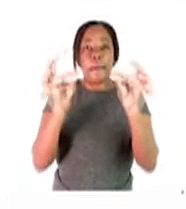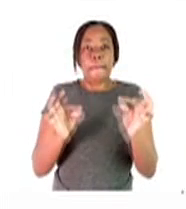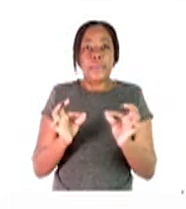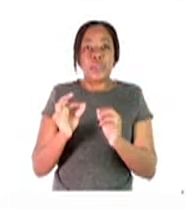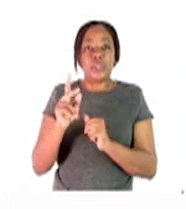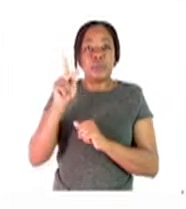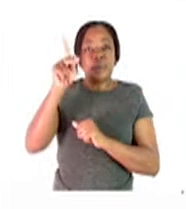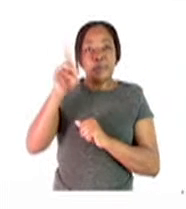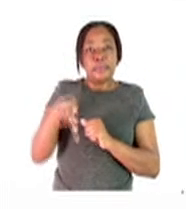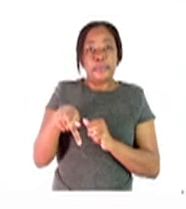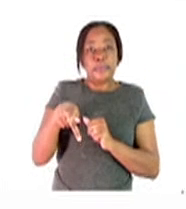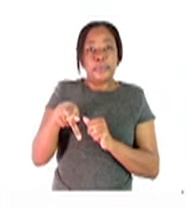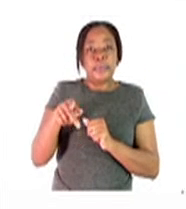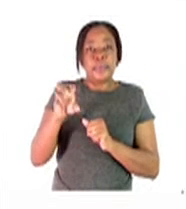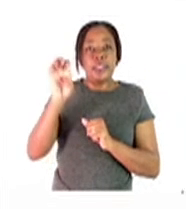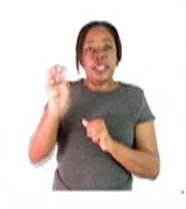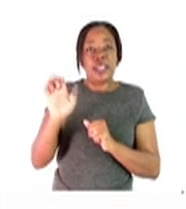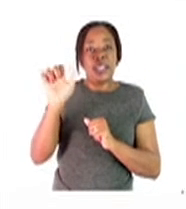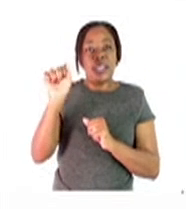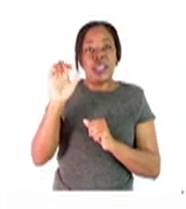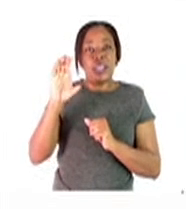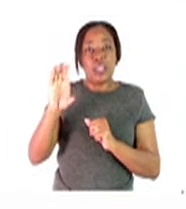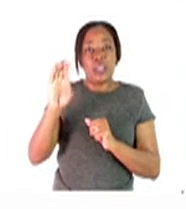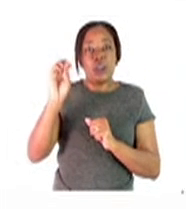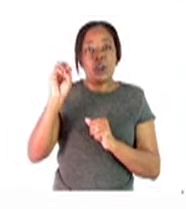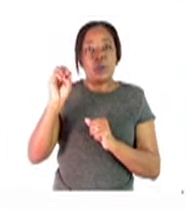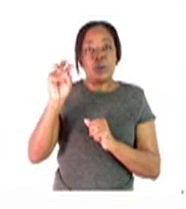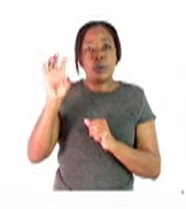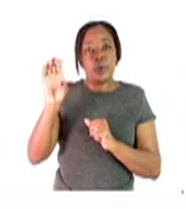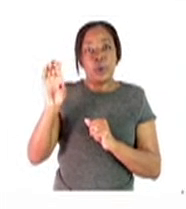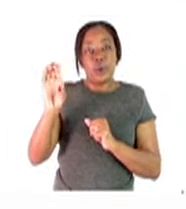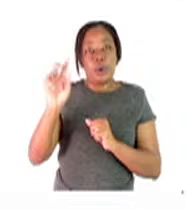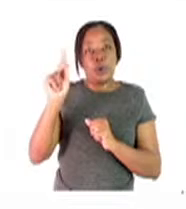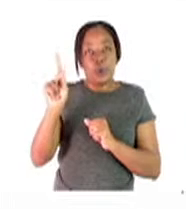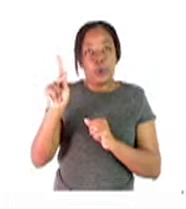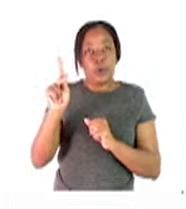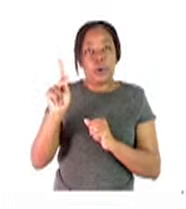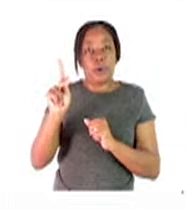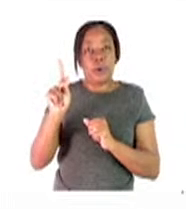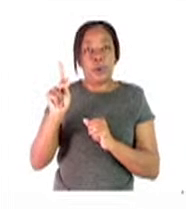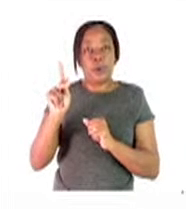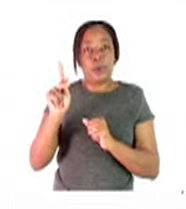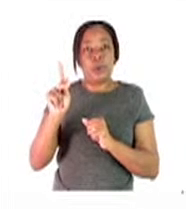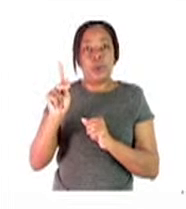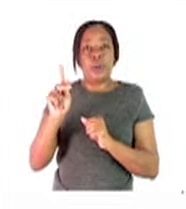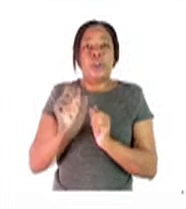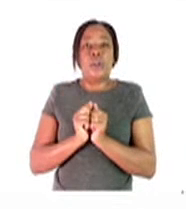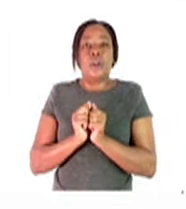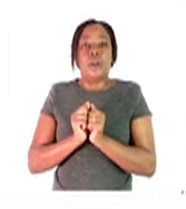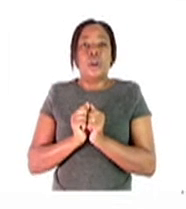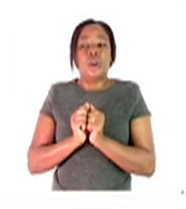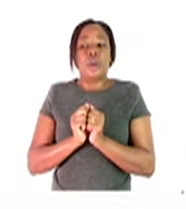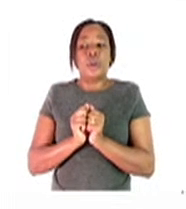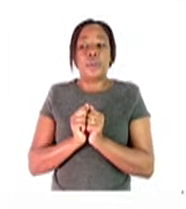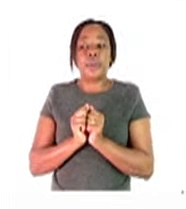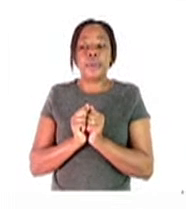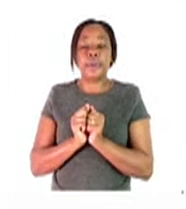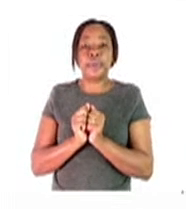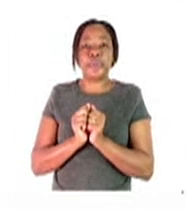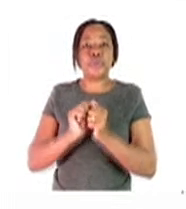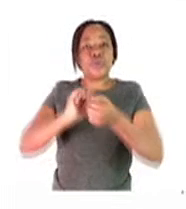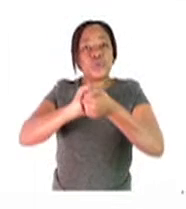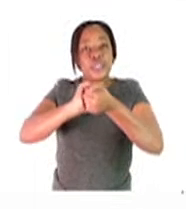strutted about the garden. A beautiful peacock strutted about the garden. Now I want you to change